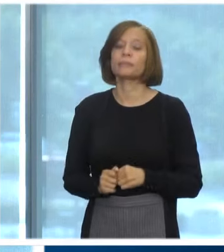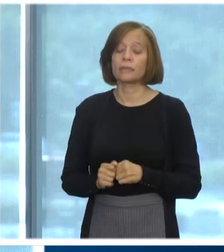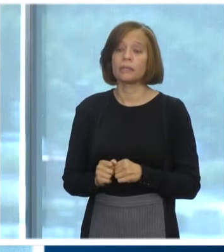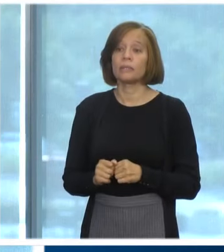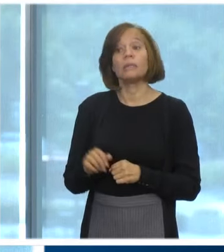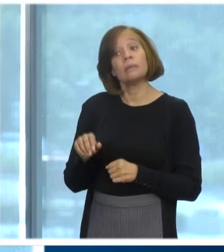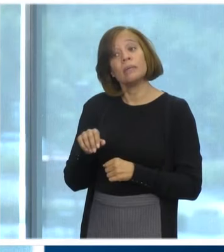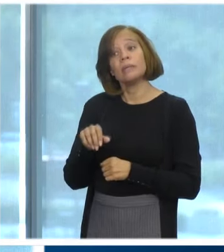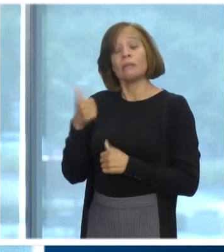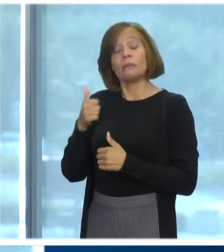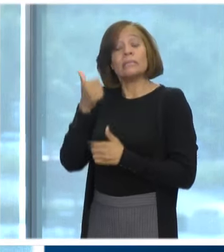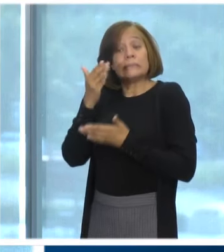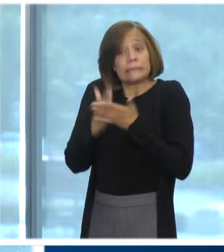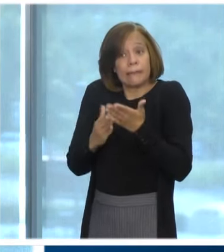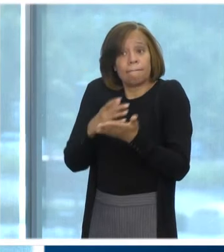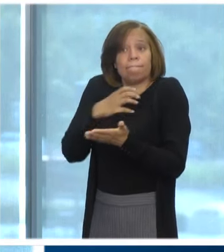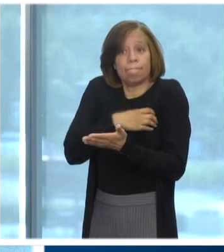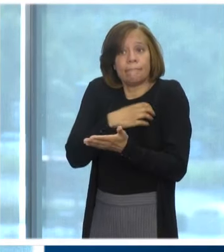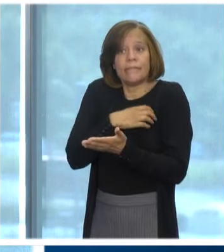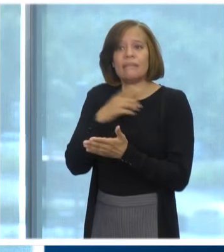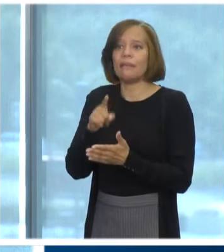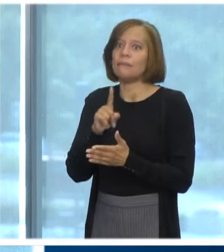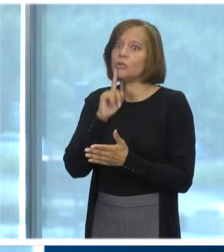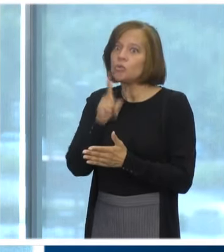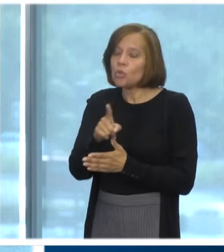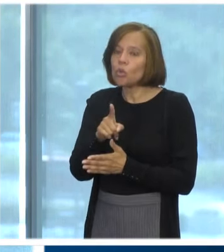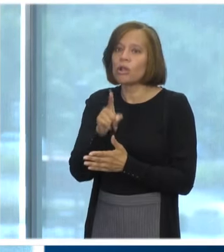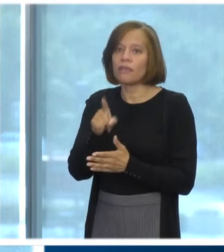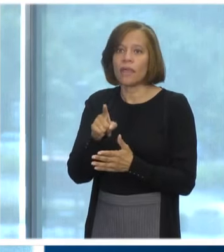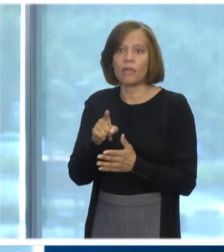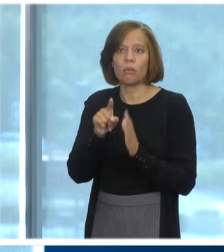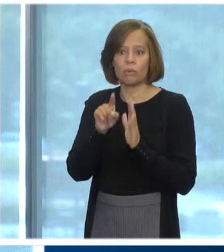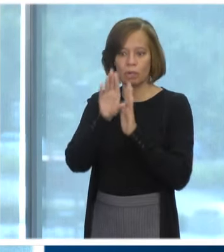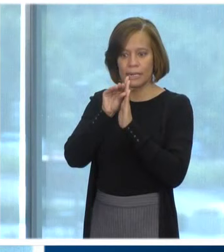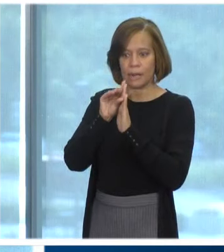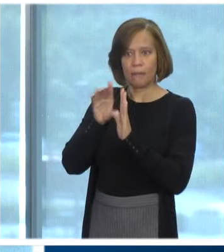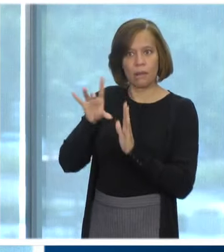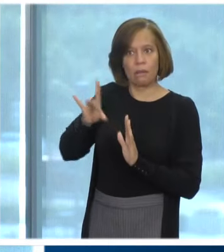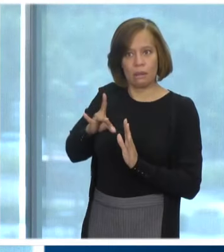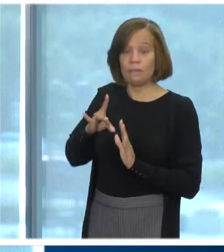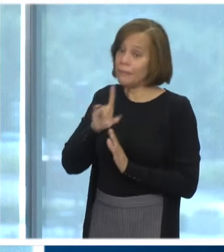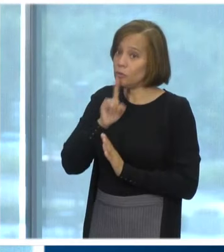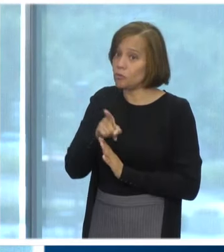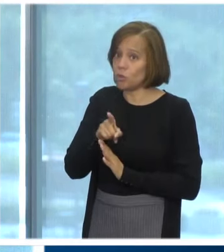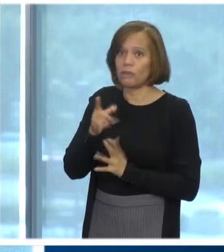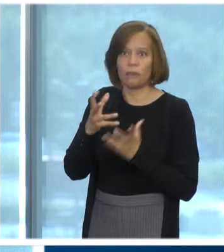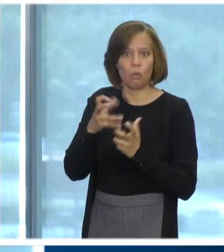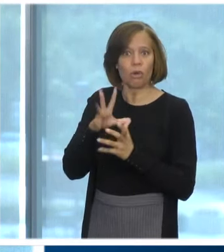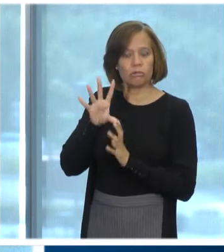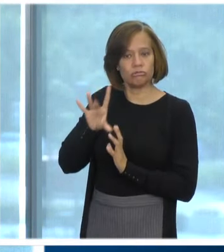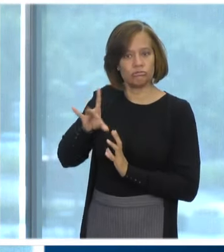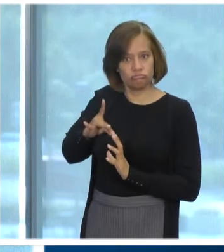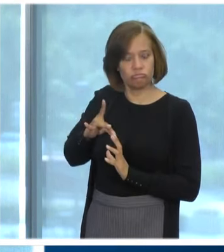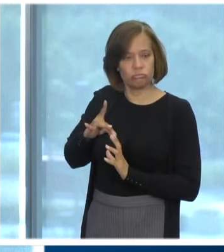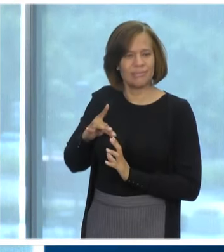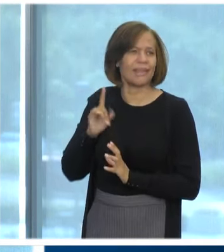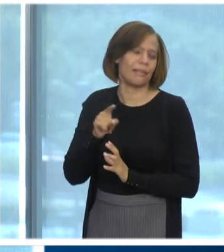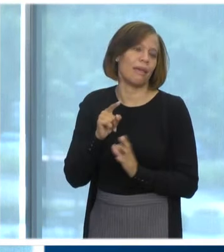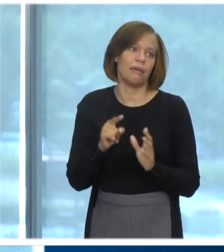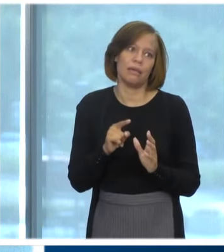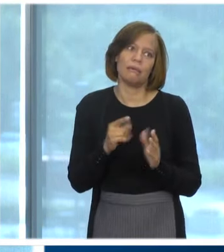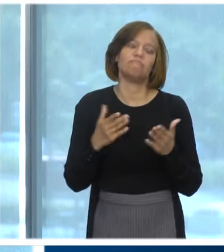lengths to ensure that they were in fact wearing their body-worn camera, as the mayor stated. And that made a significant difference in